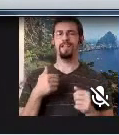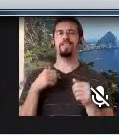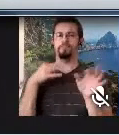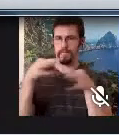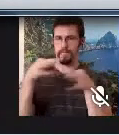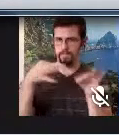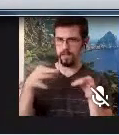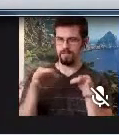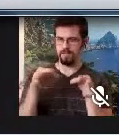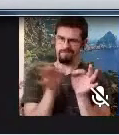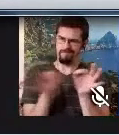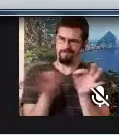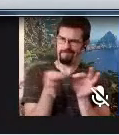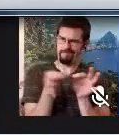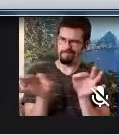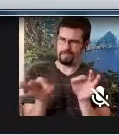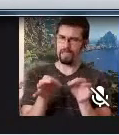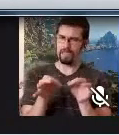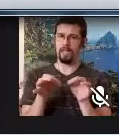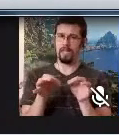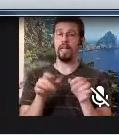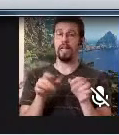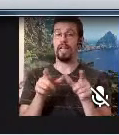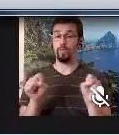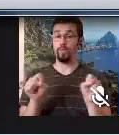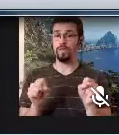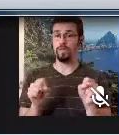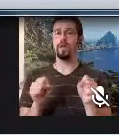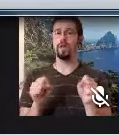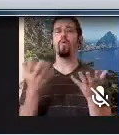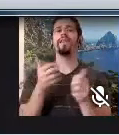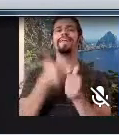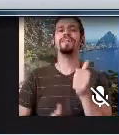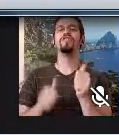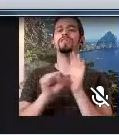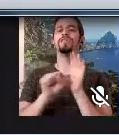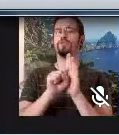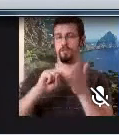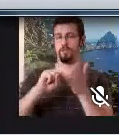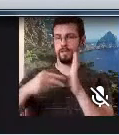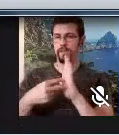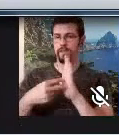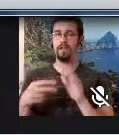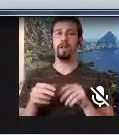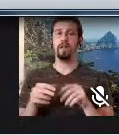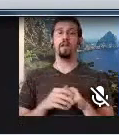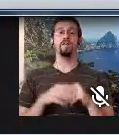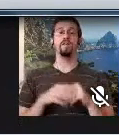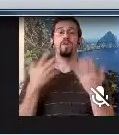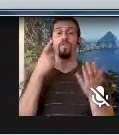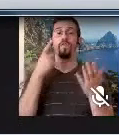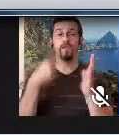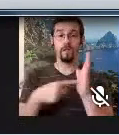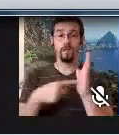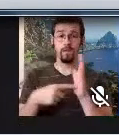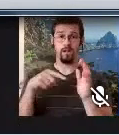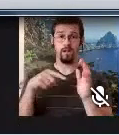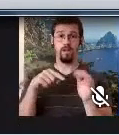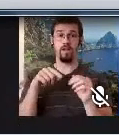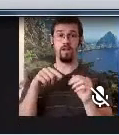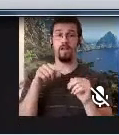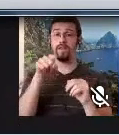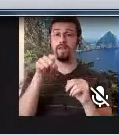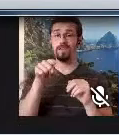what each symbol means in the piece. So for example, the 2 symbols in this slide that we can look at again after I finish talking